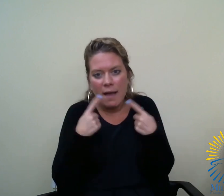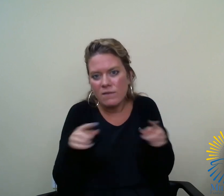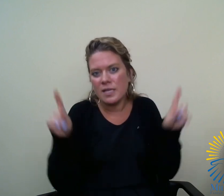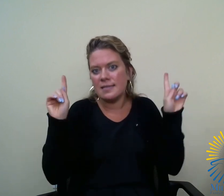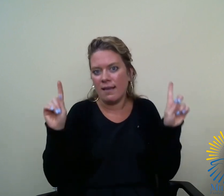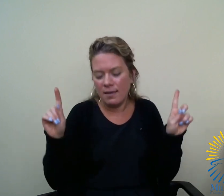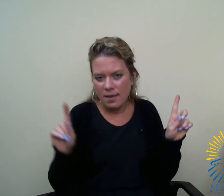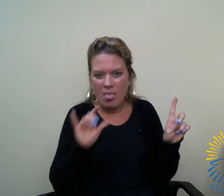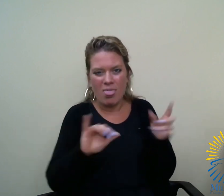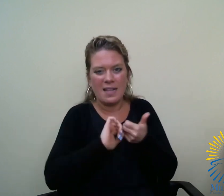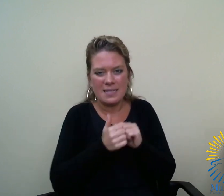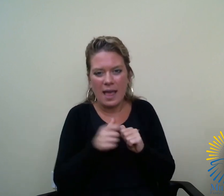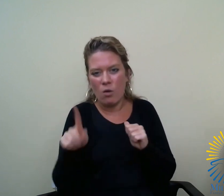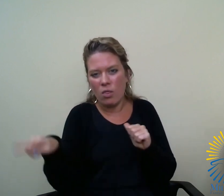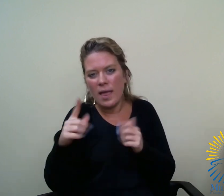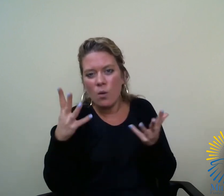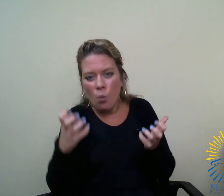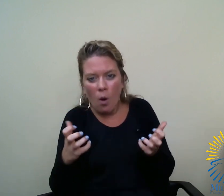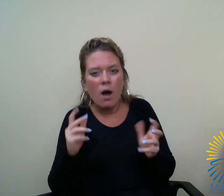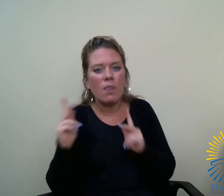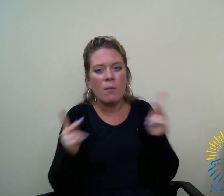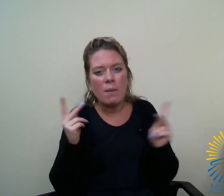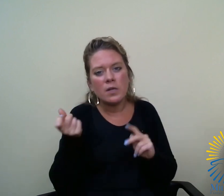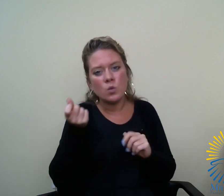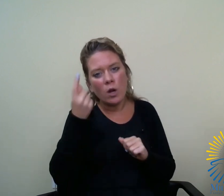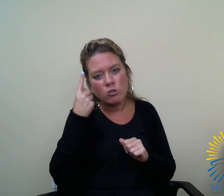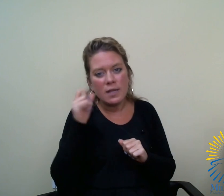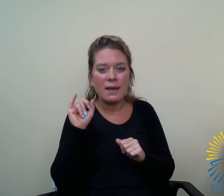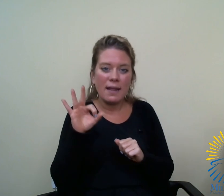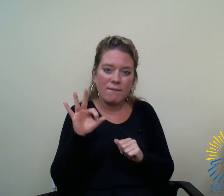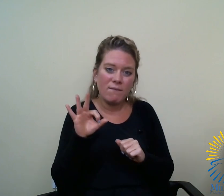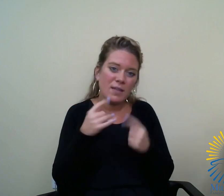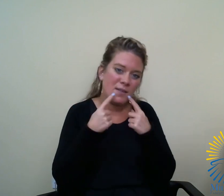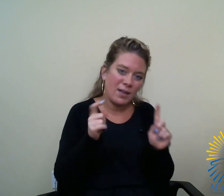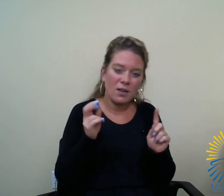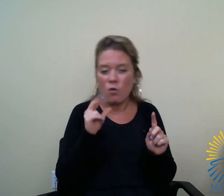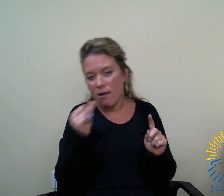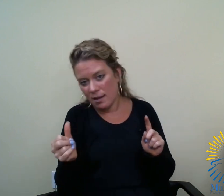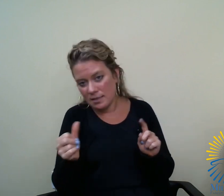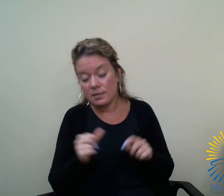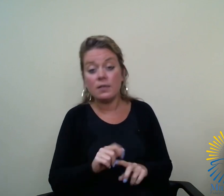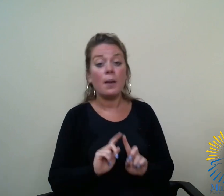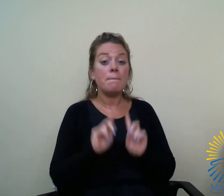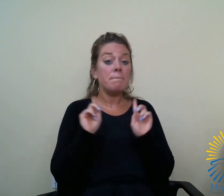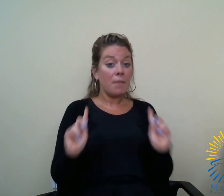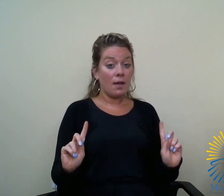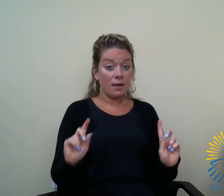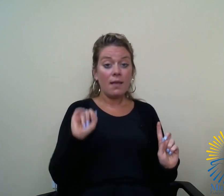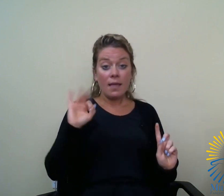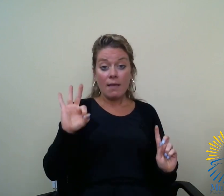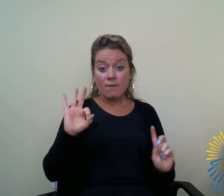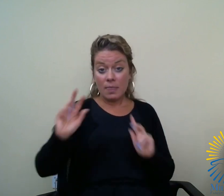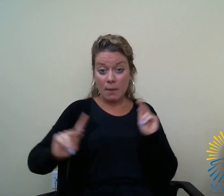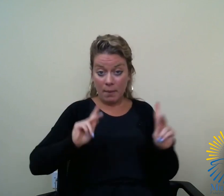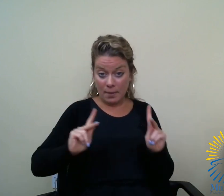how they want the public to understand whether or not a vaccine is effective. But if the public were